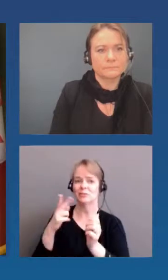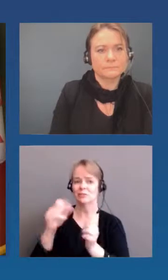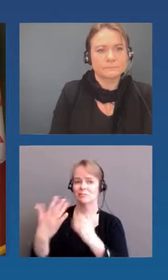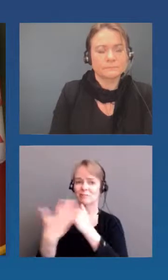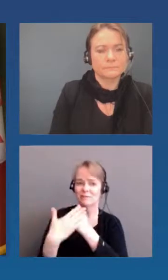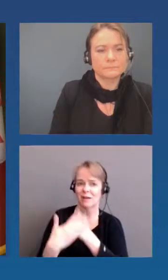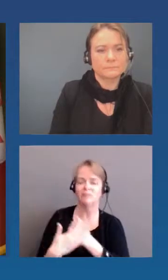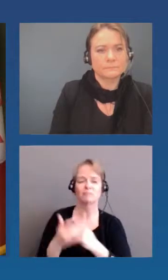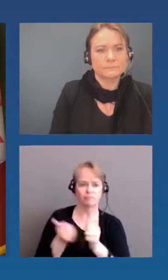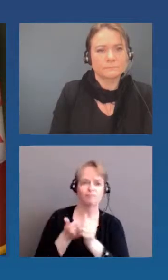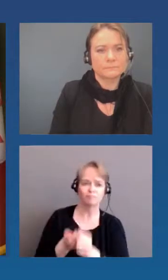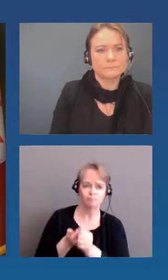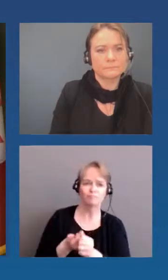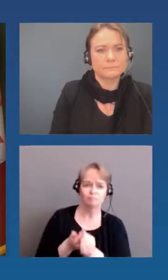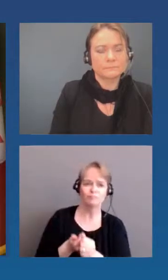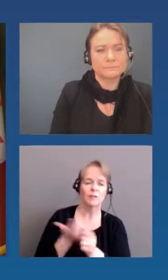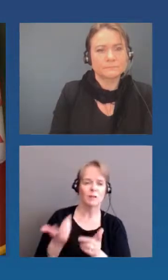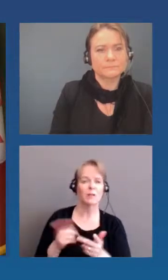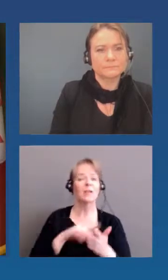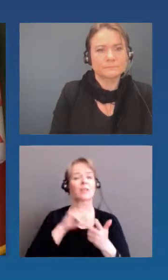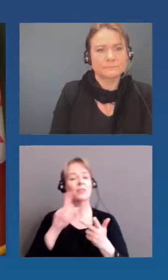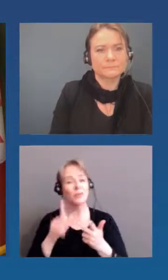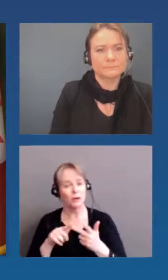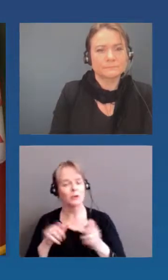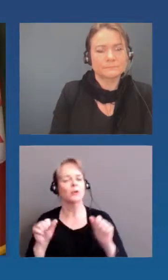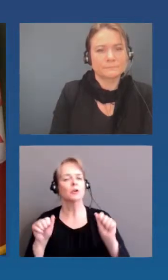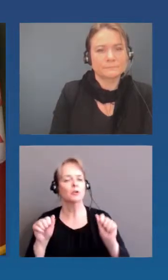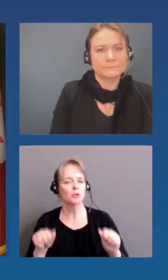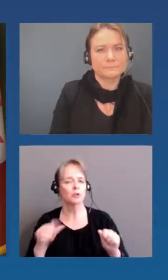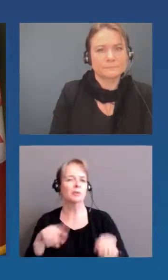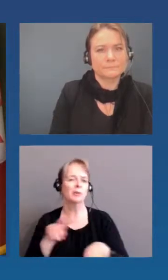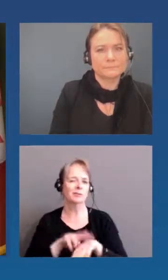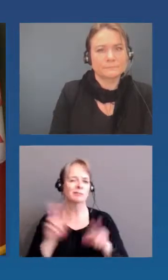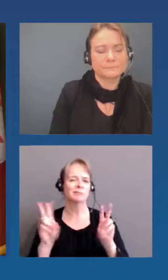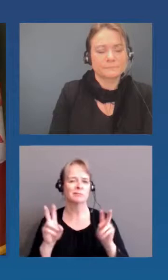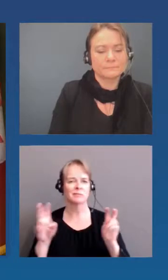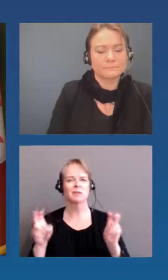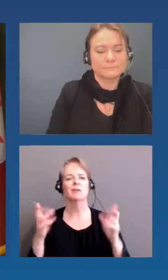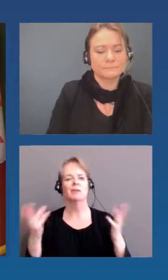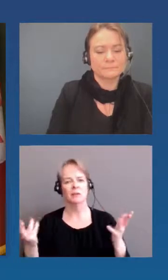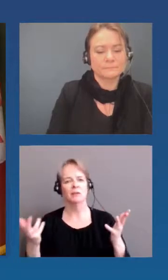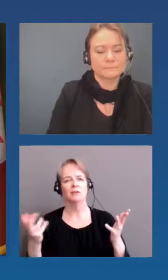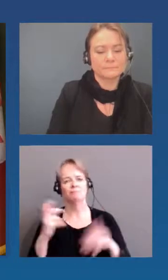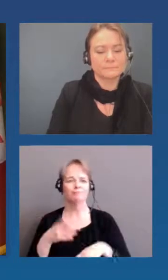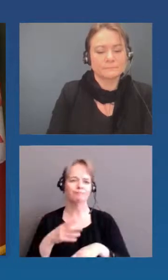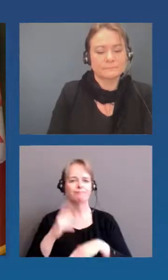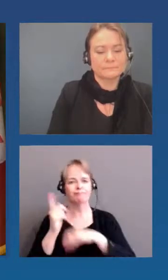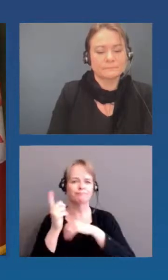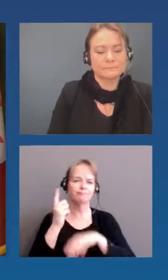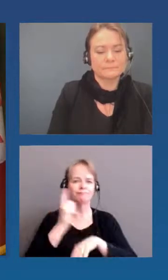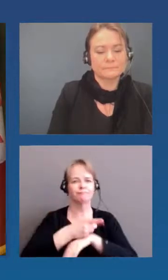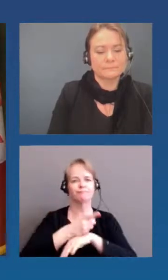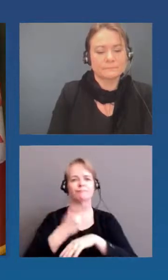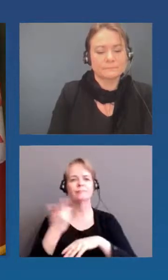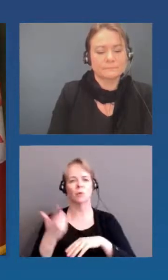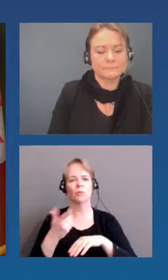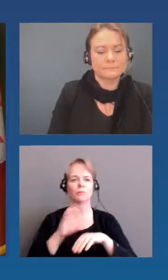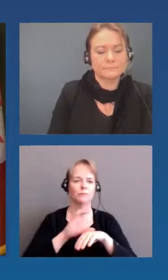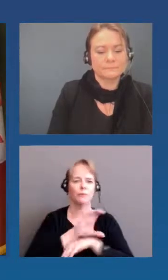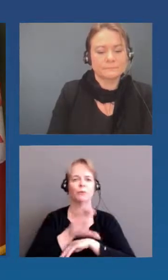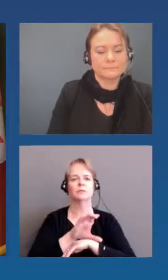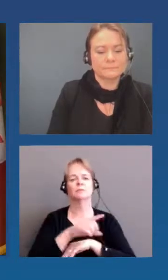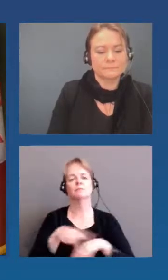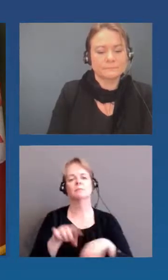enforcement. And we've used enforcement not sparingly, but when it was necessary, and we continue to do that. I can tell you, Sue,